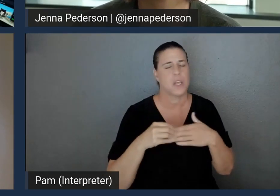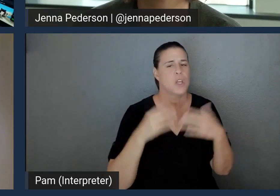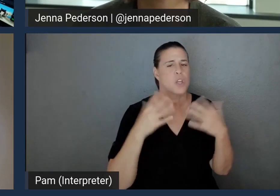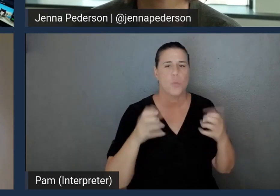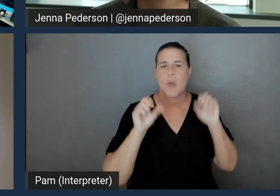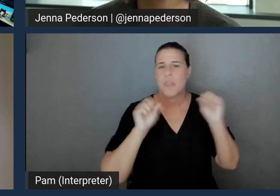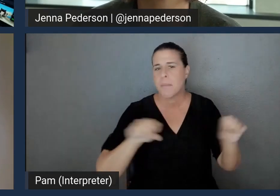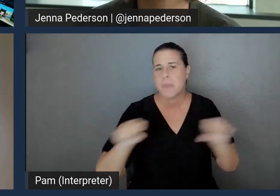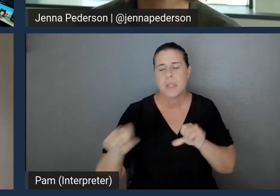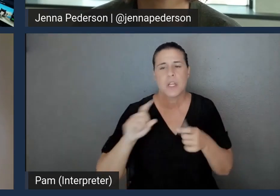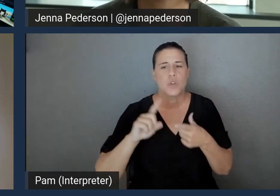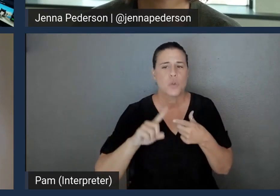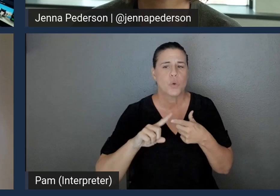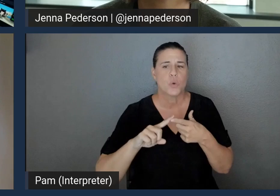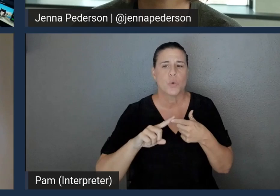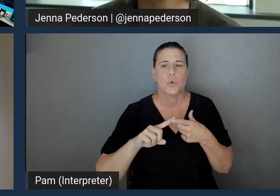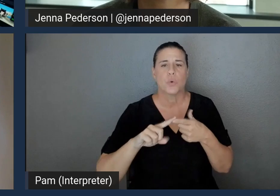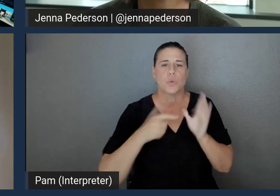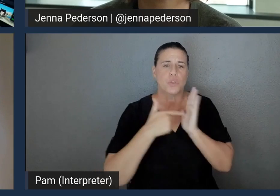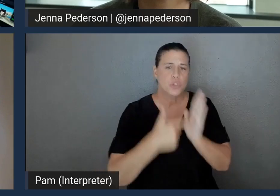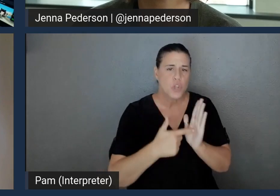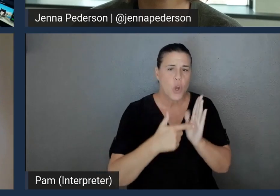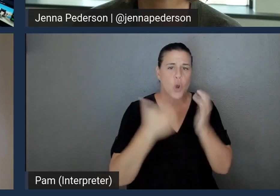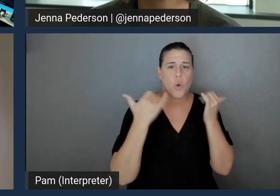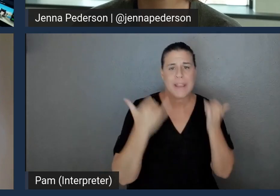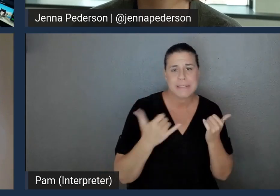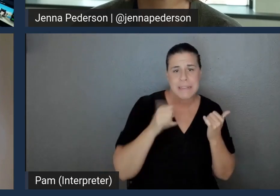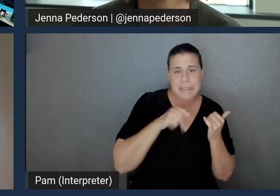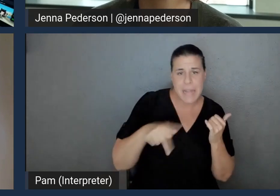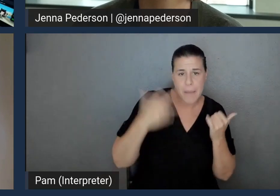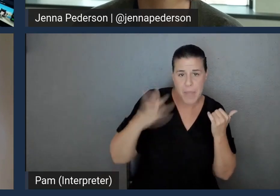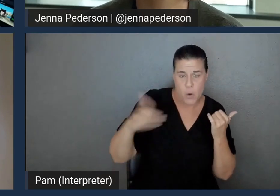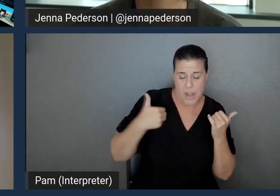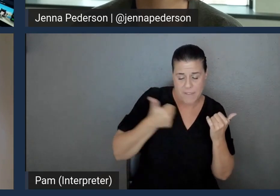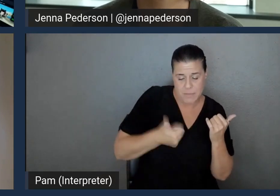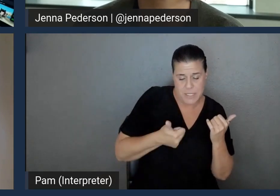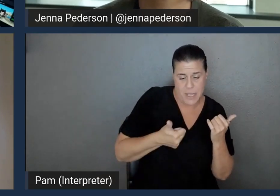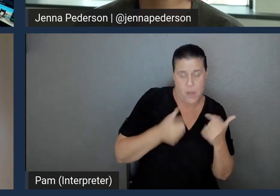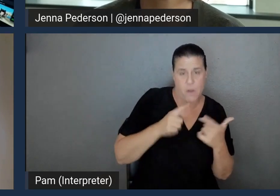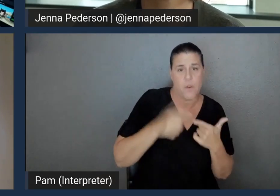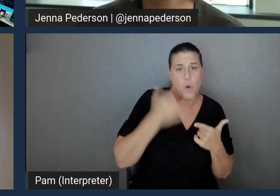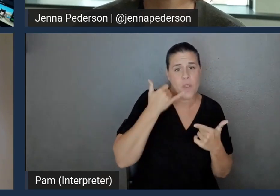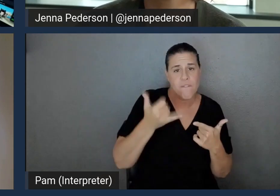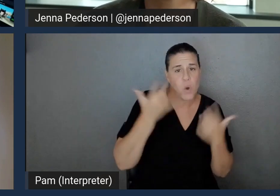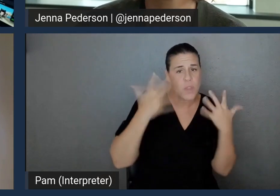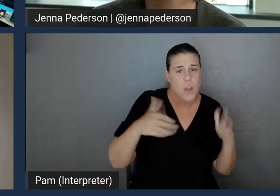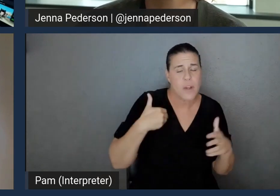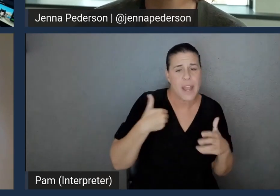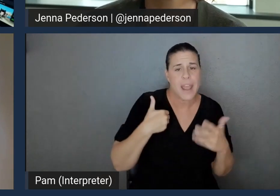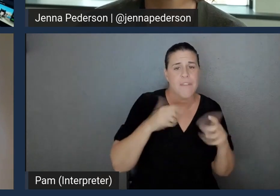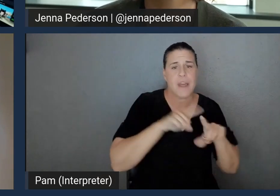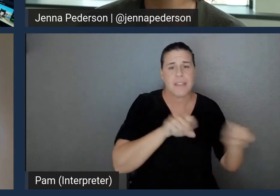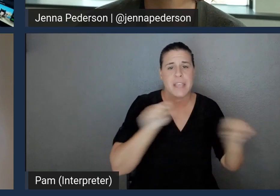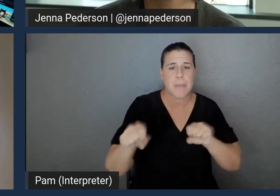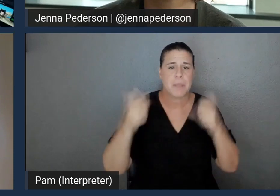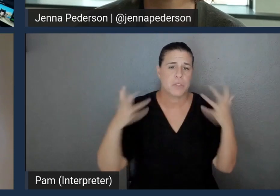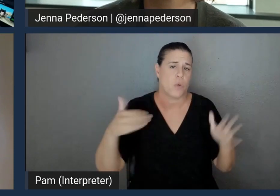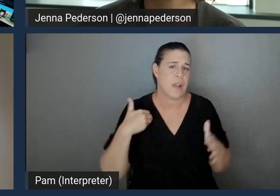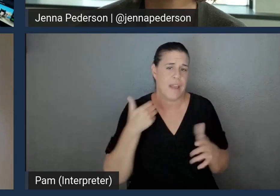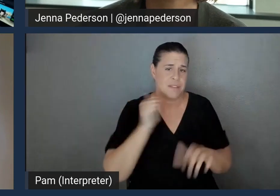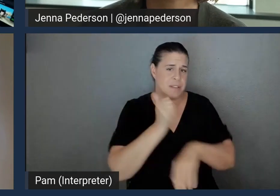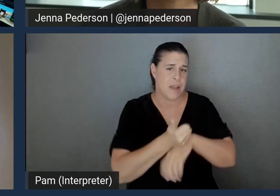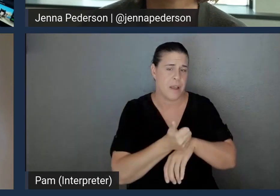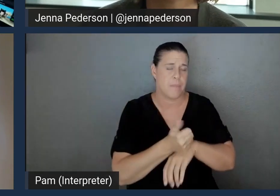ability to integrate it within their existing applications and use existing telephony capabilities that they already have.